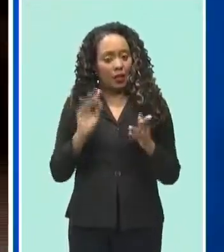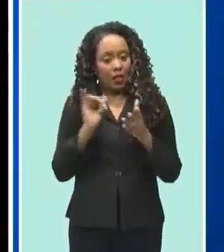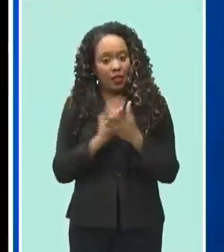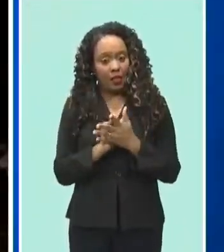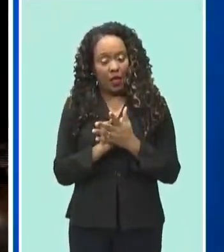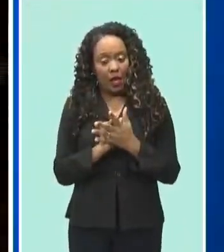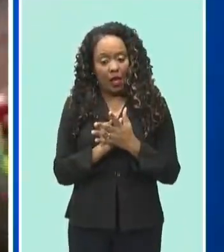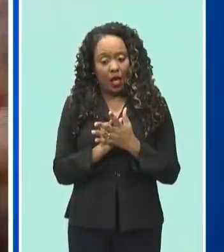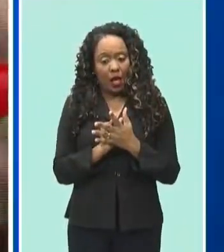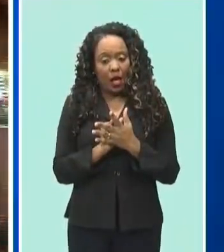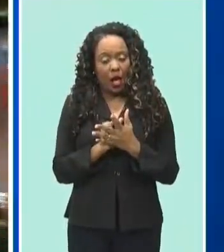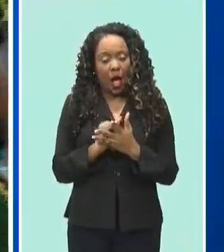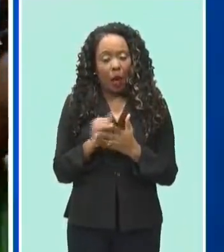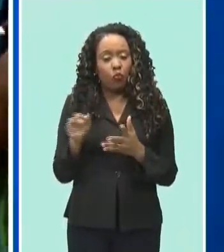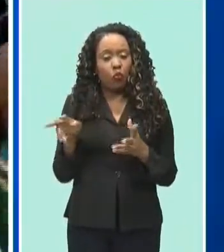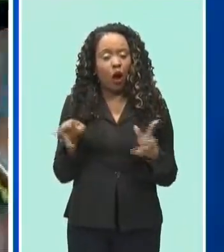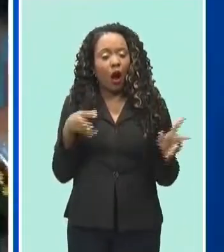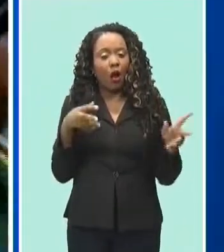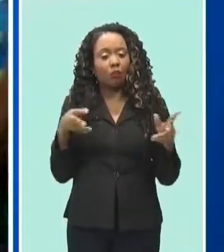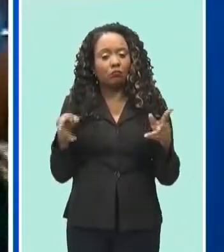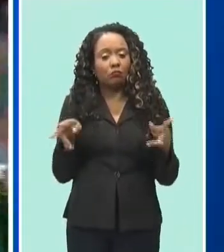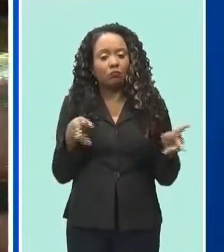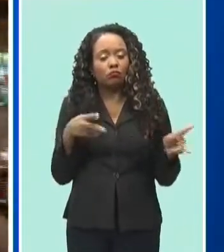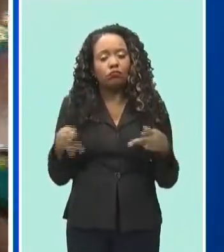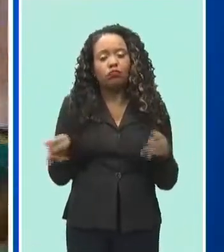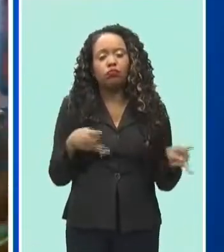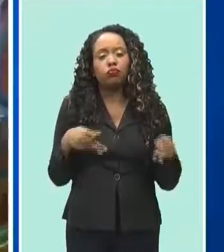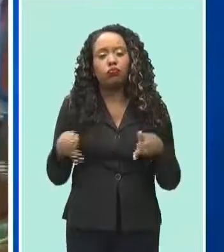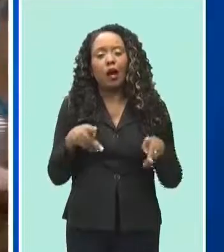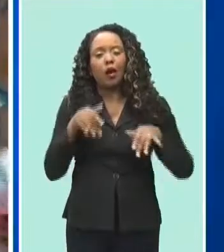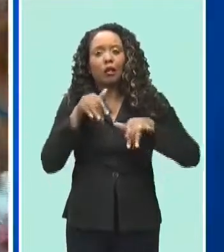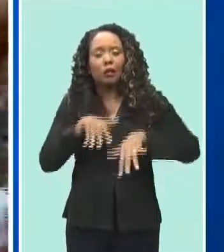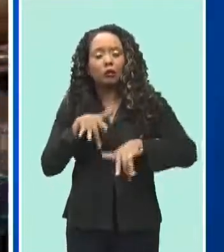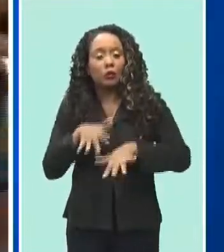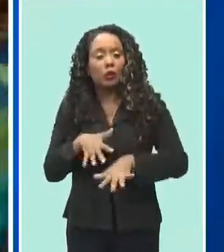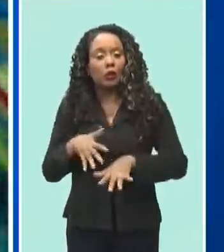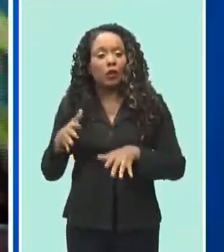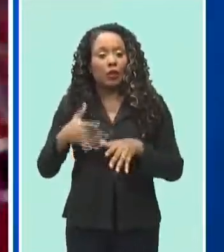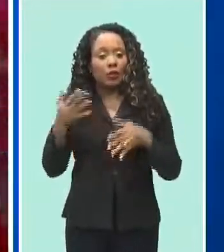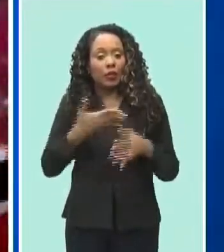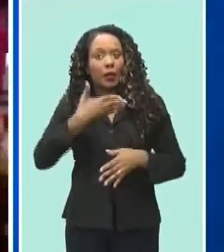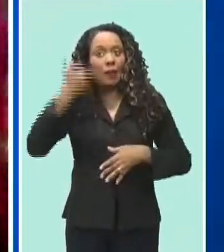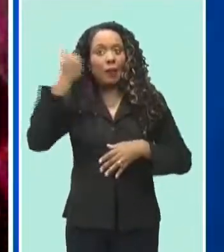Mighty Griner Highway, and their top choice was Sometimes by Lead Pipe.